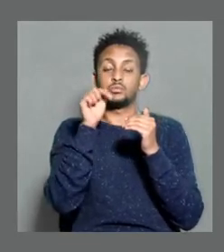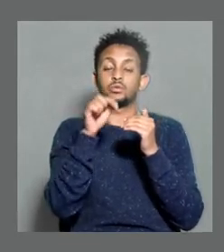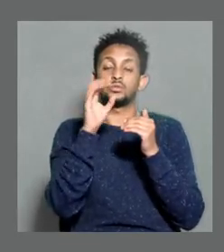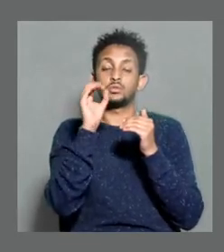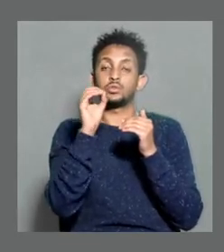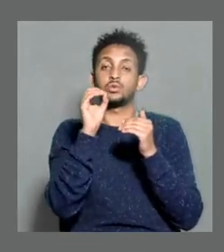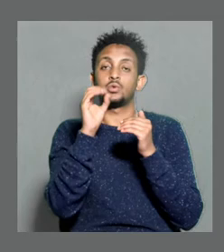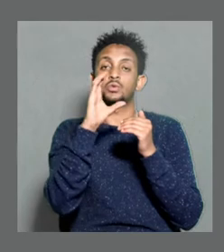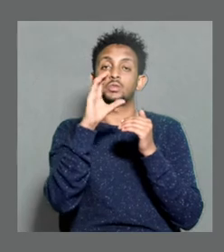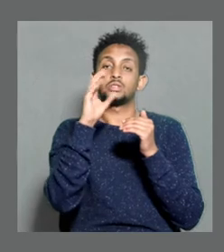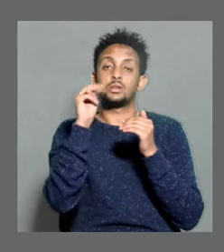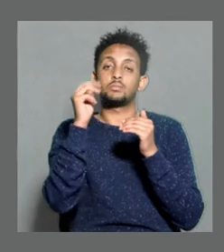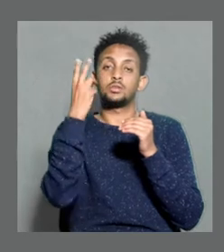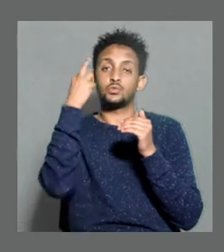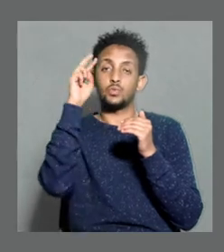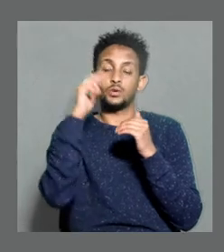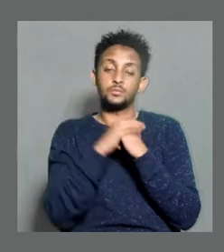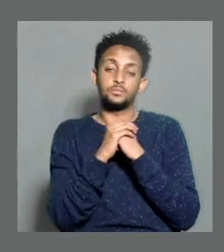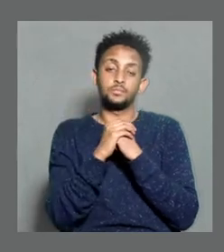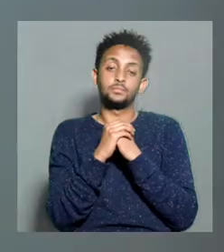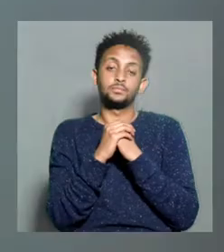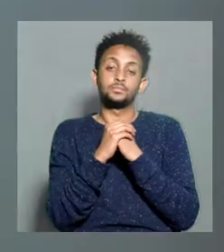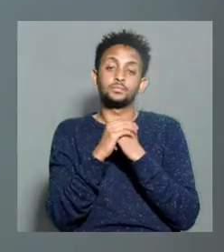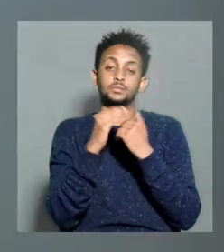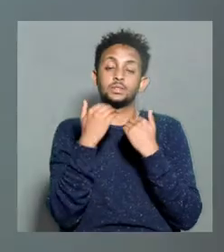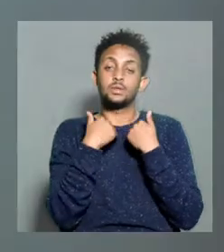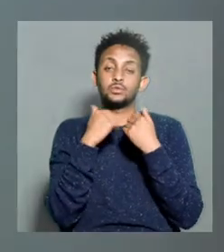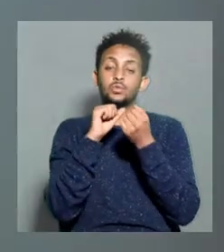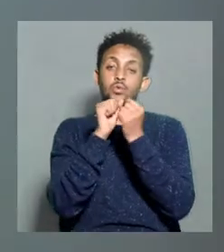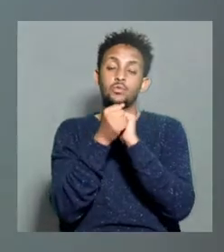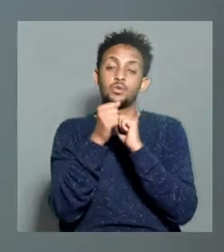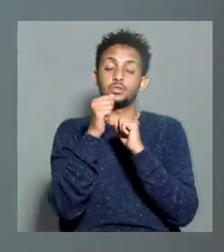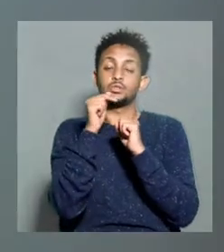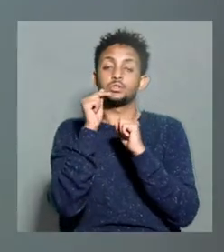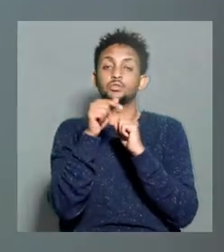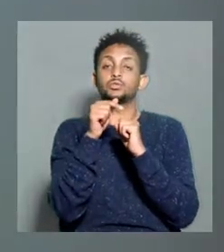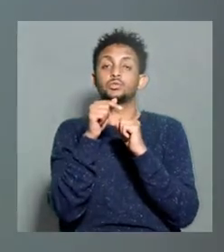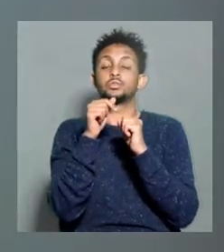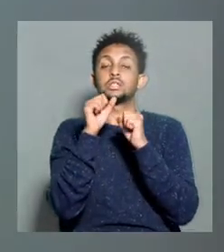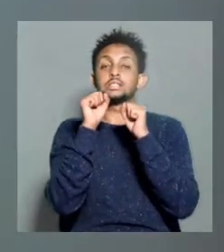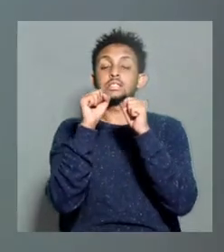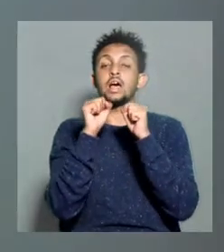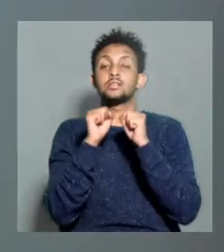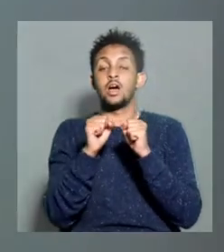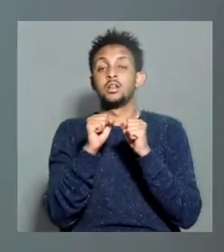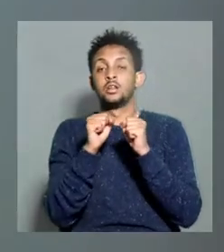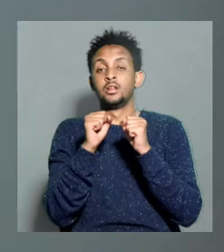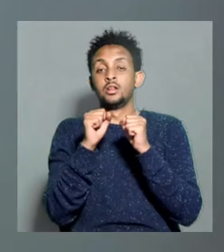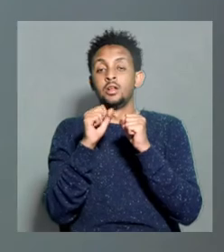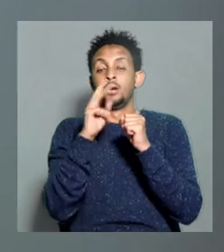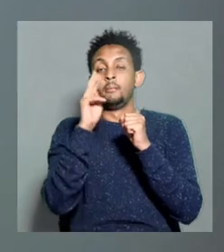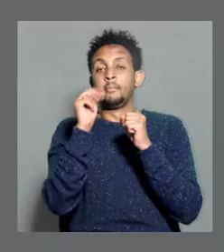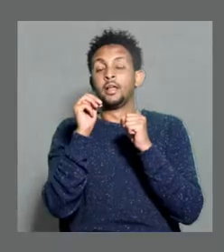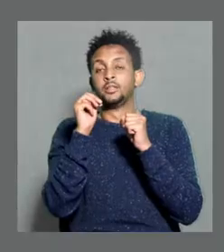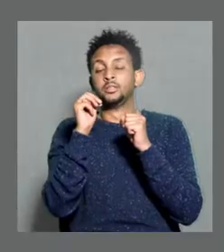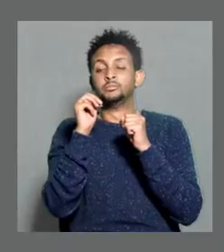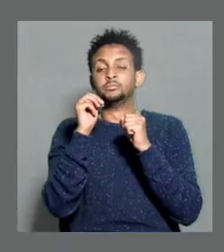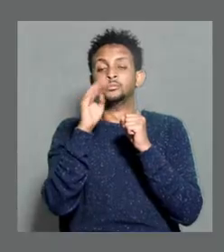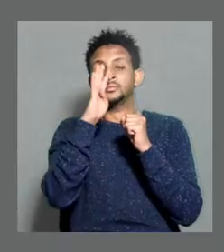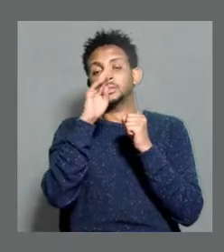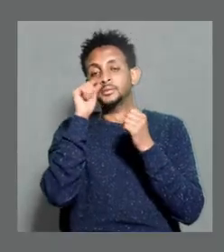4.0 centimeter squared. We should have to convert it into its standard unit, into meter squared,